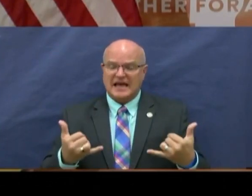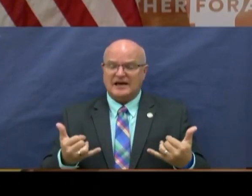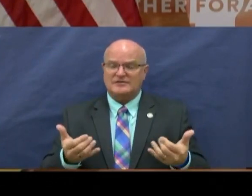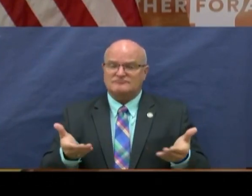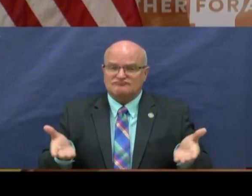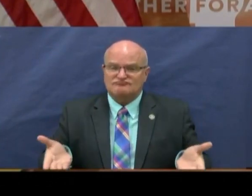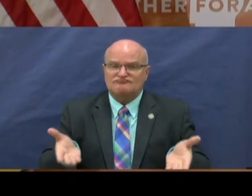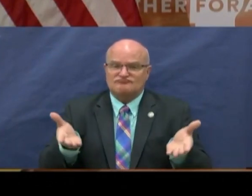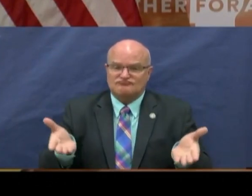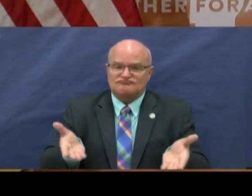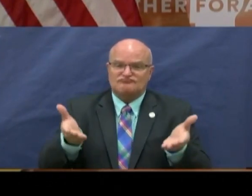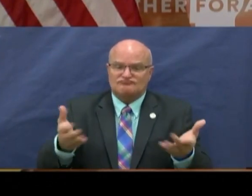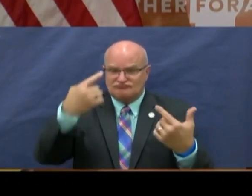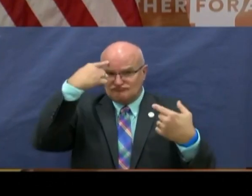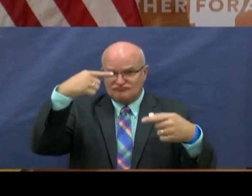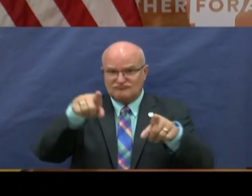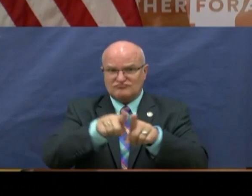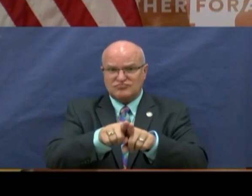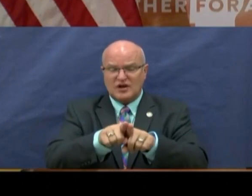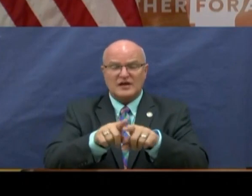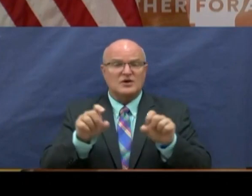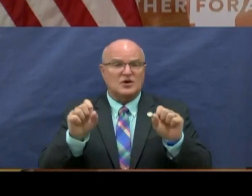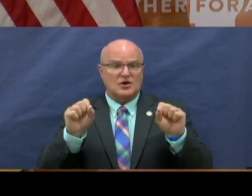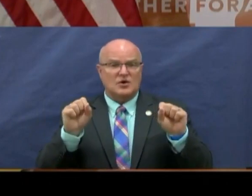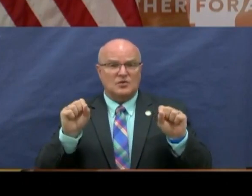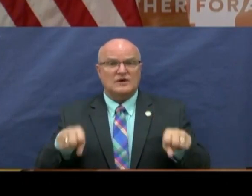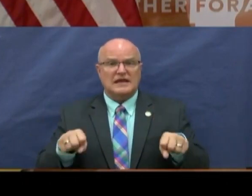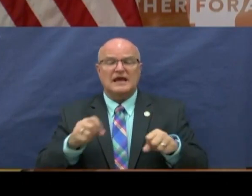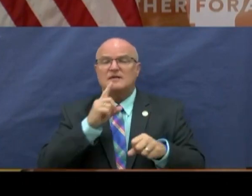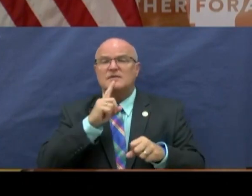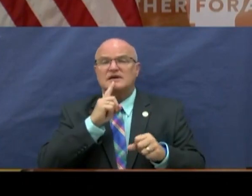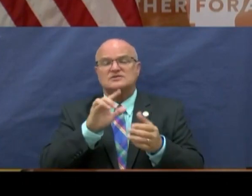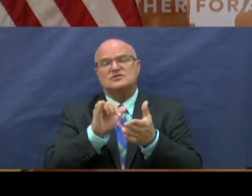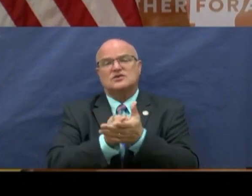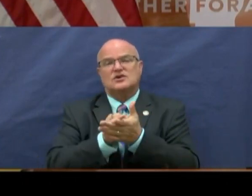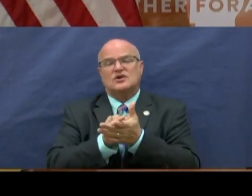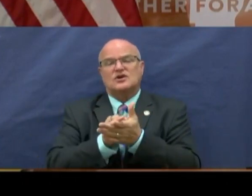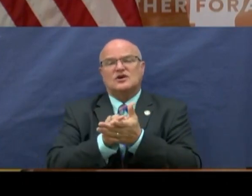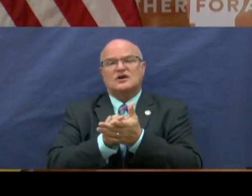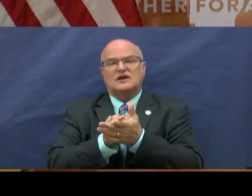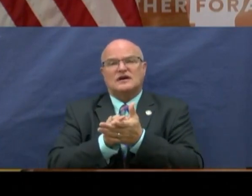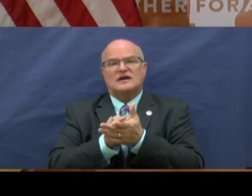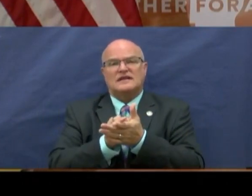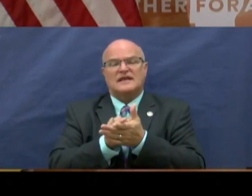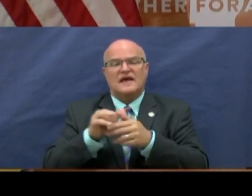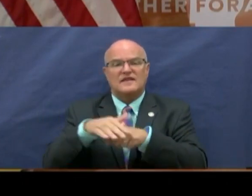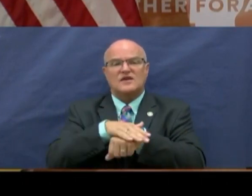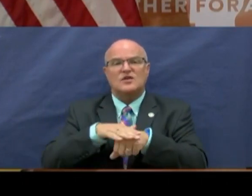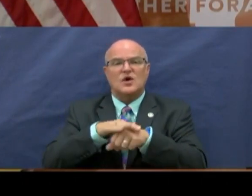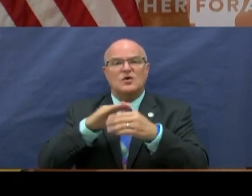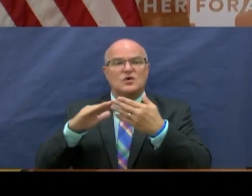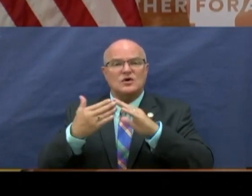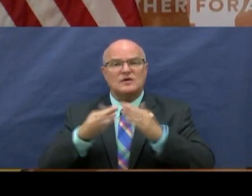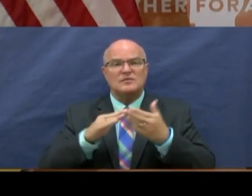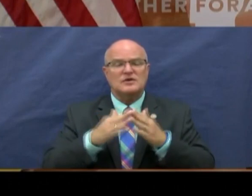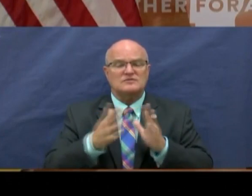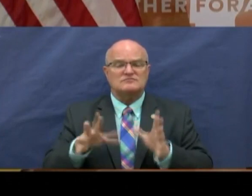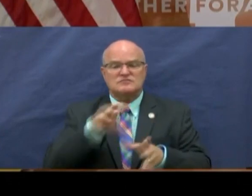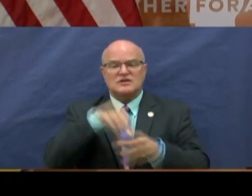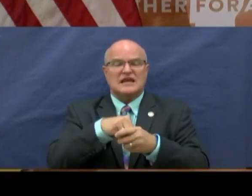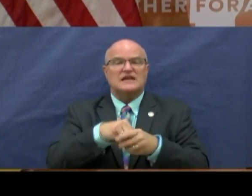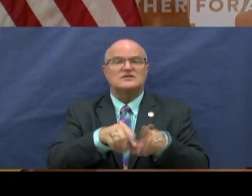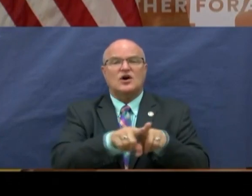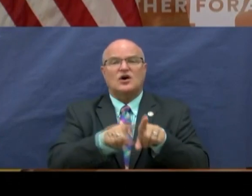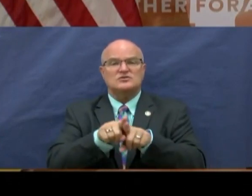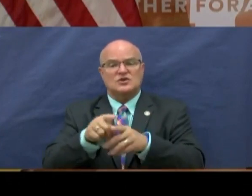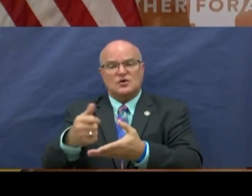compliance and when we can to make sure that the local communities are engaged also